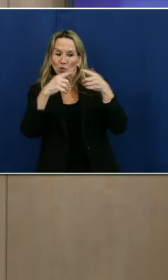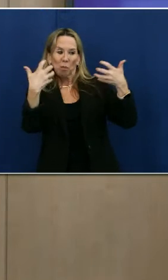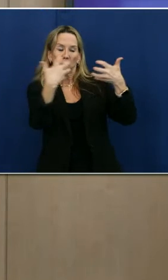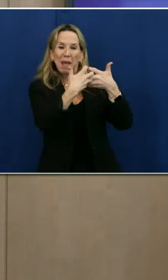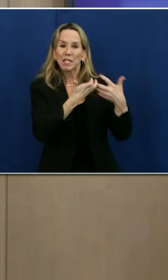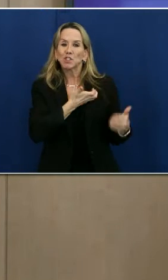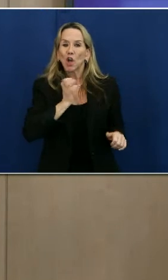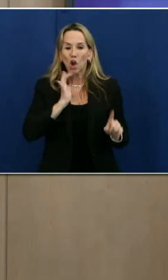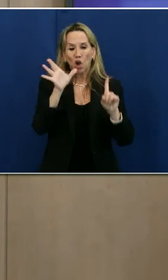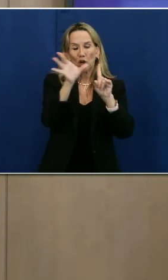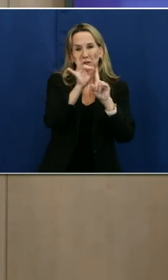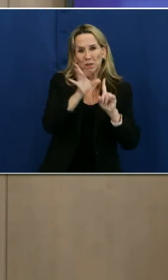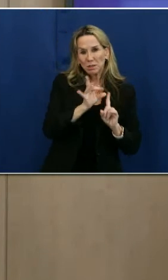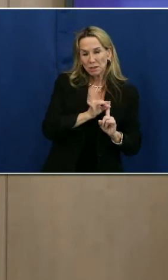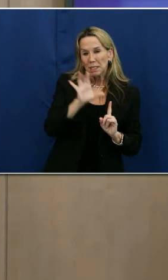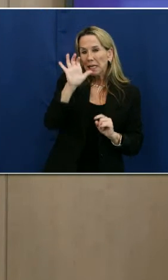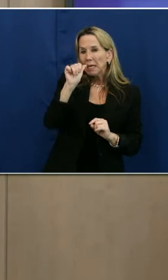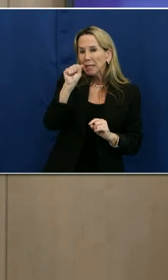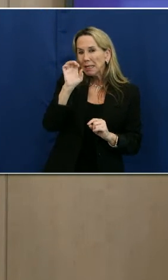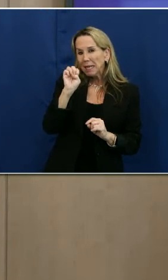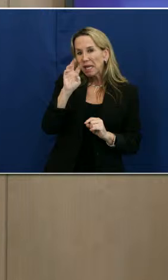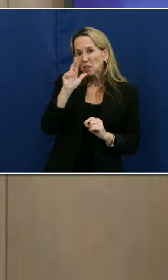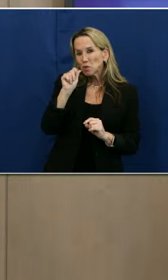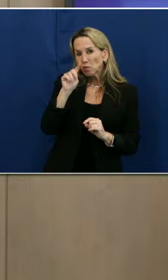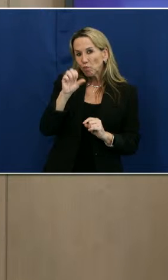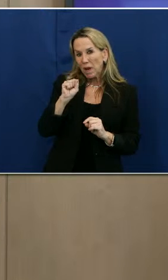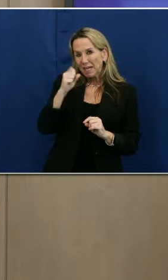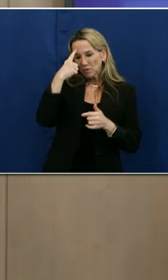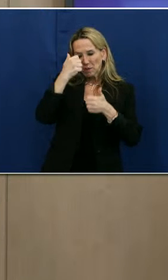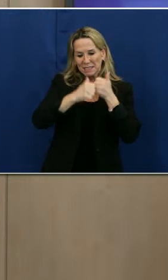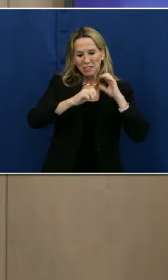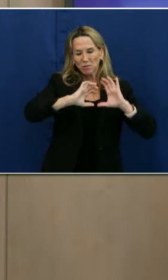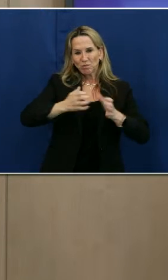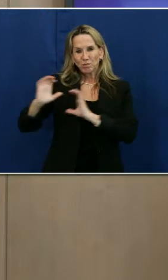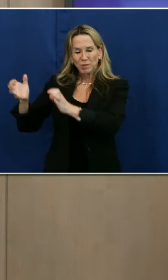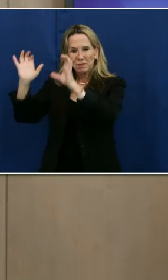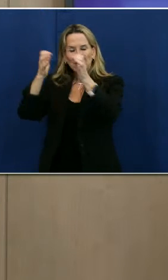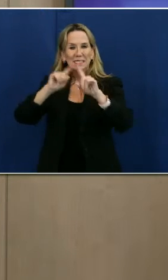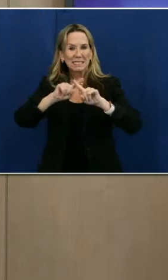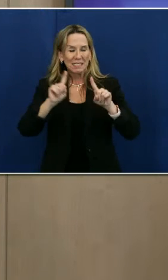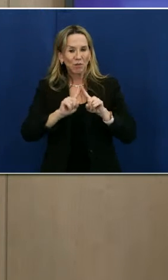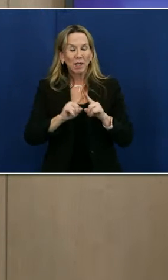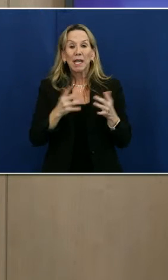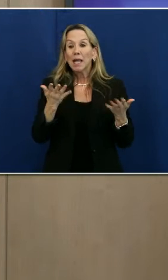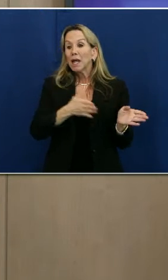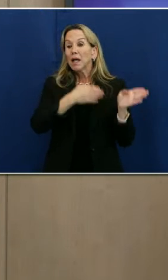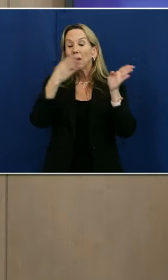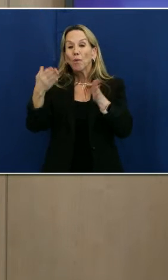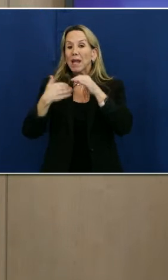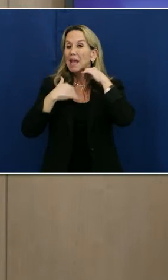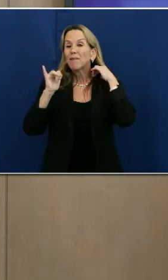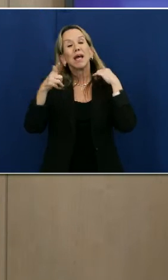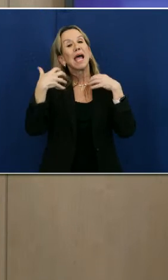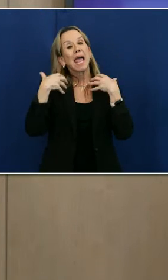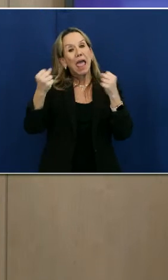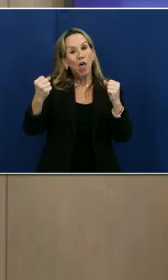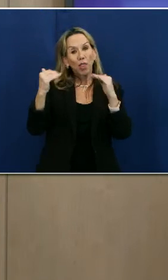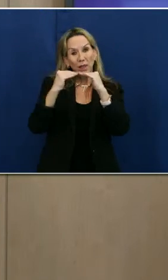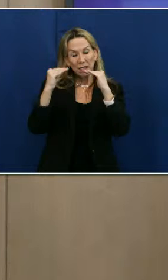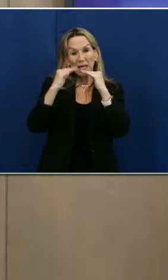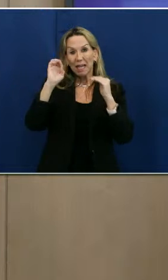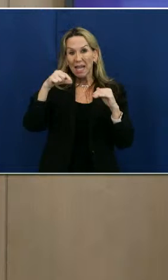those conversations are constantly in process. And then with the health equity metrics, that has taken